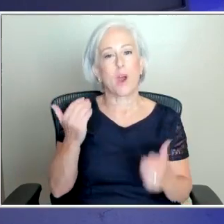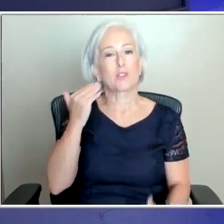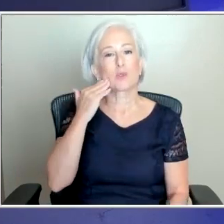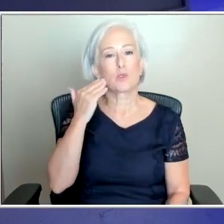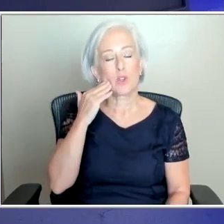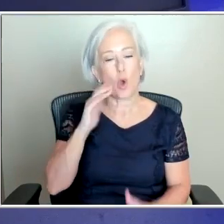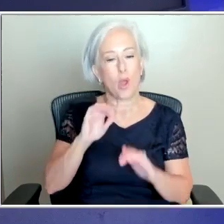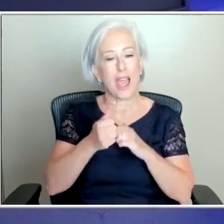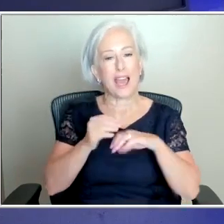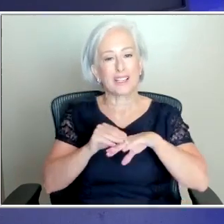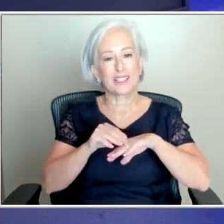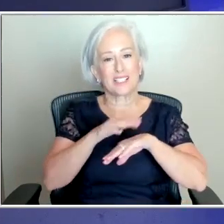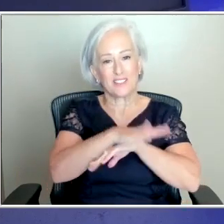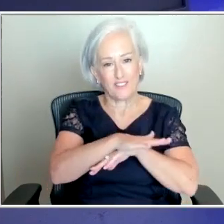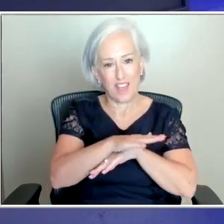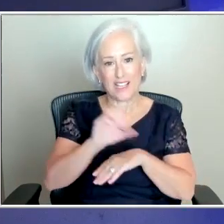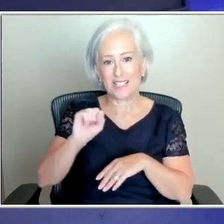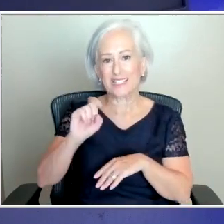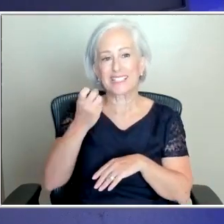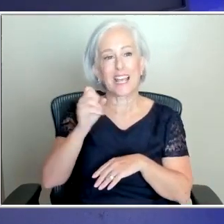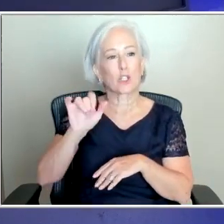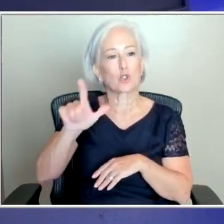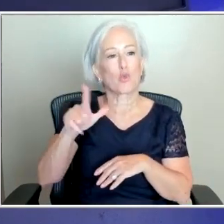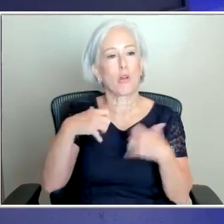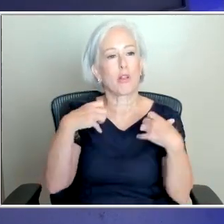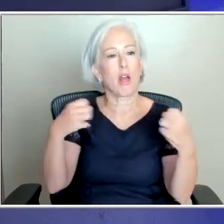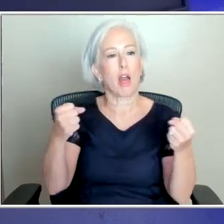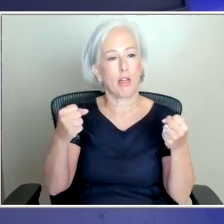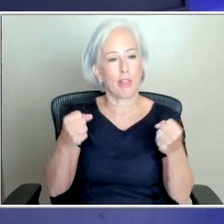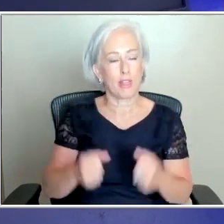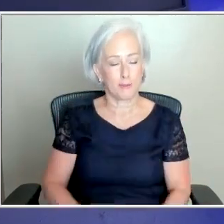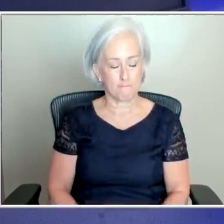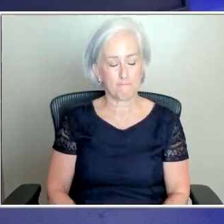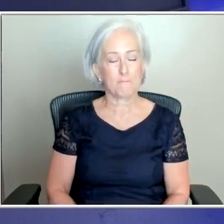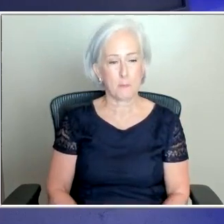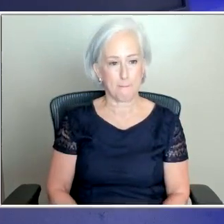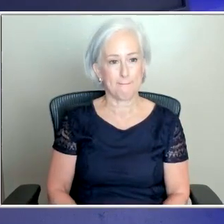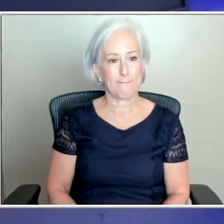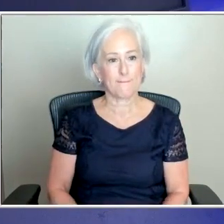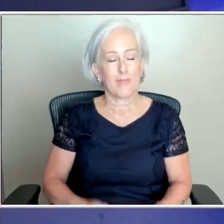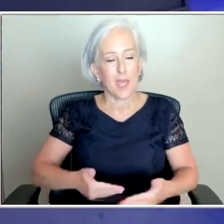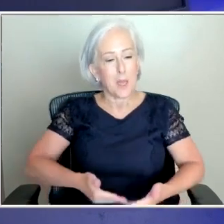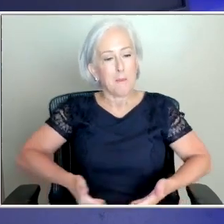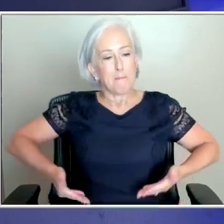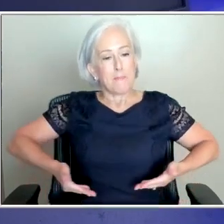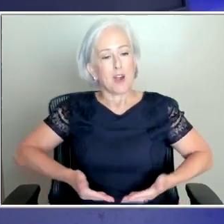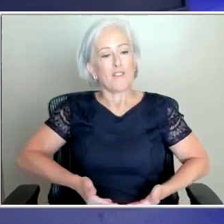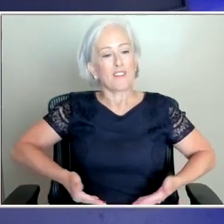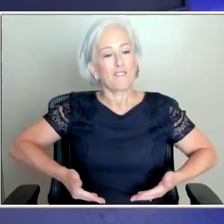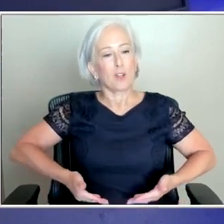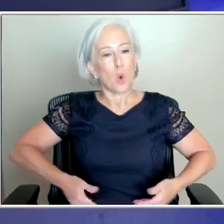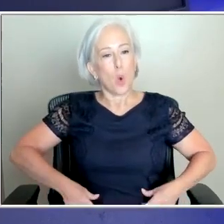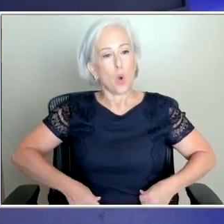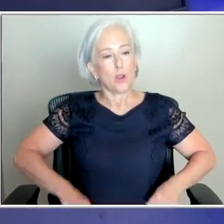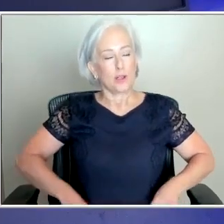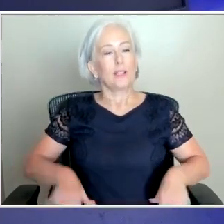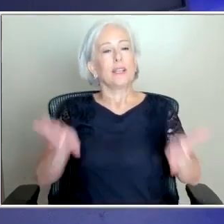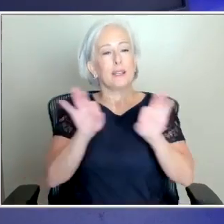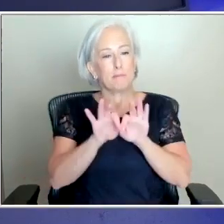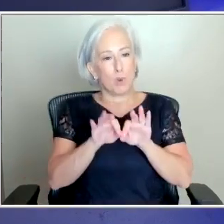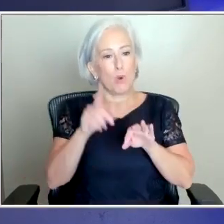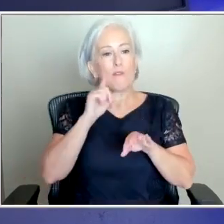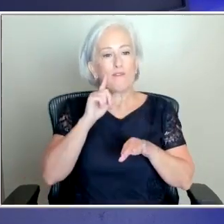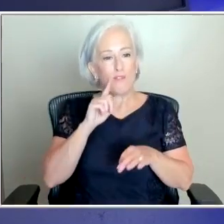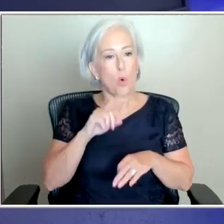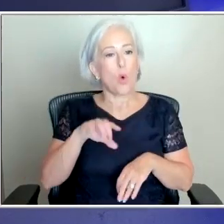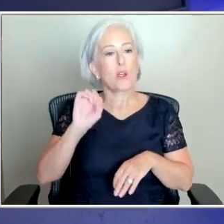affect sexual health? So the pelvic floor is actually very important for your sexual function. It helps to bring blood